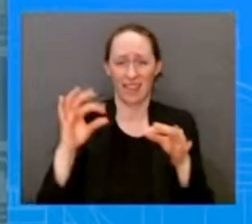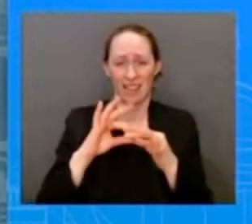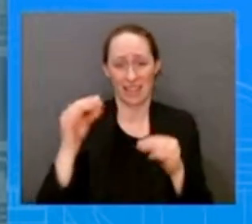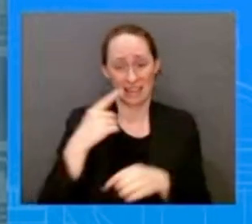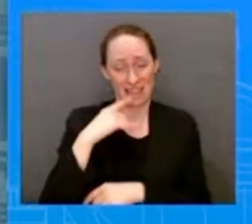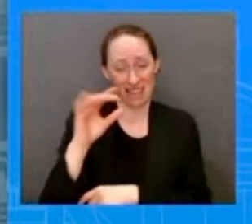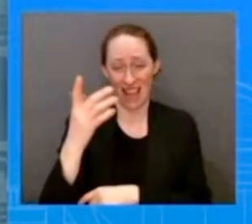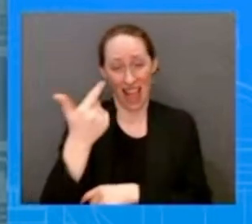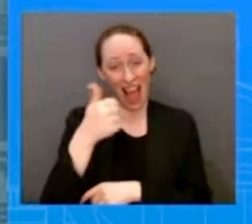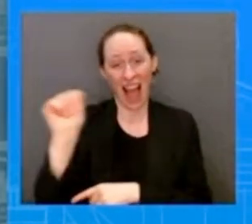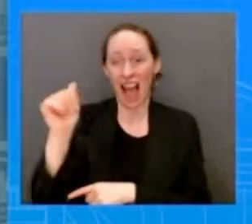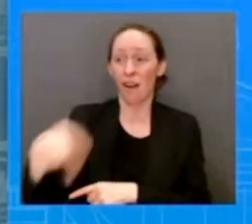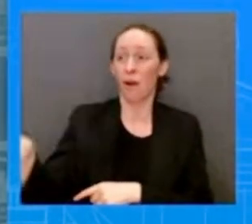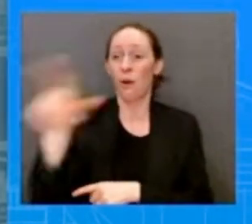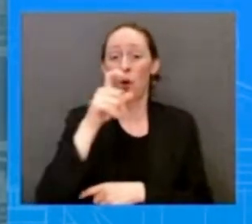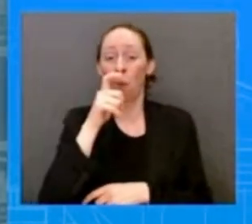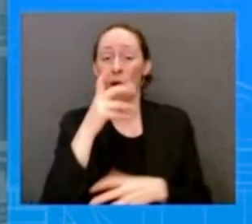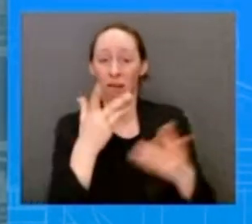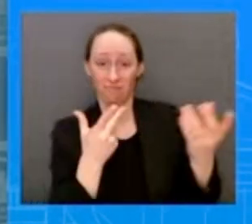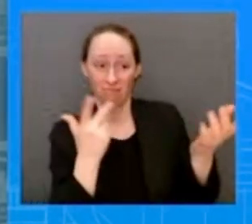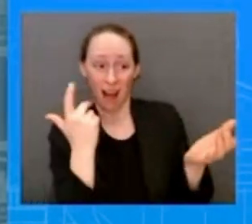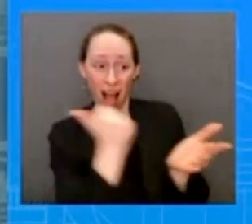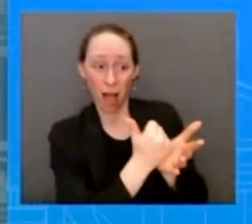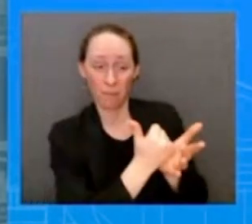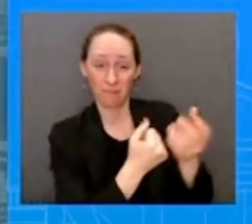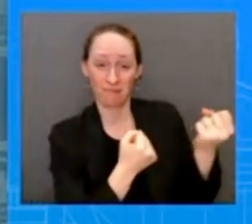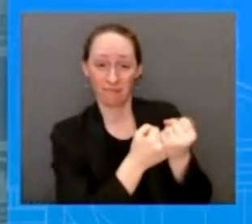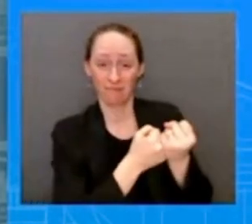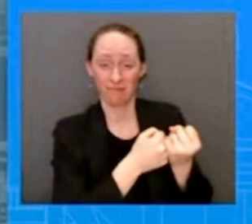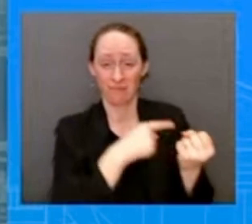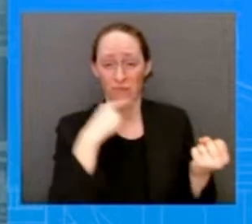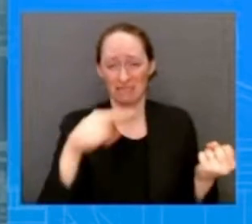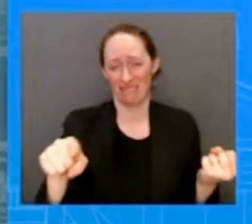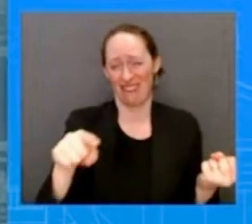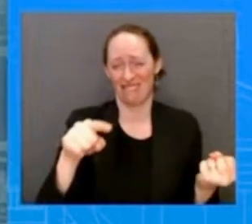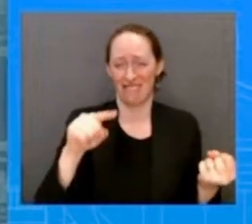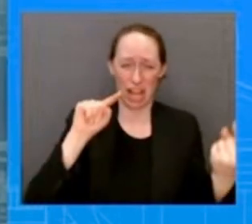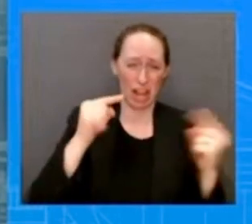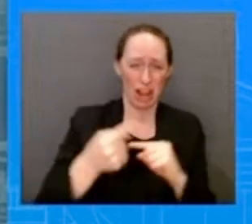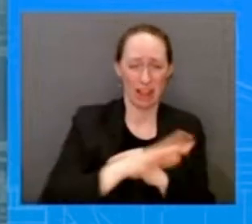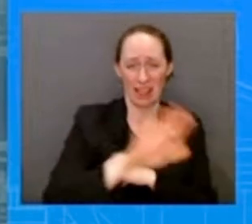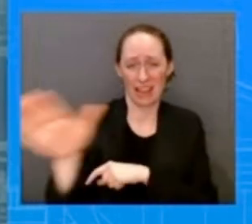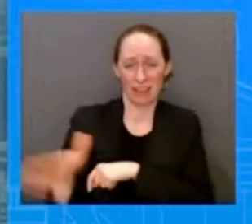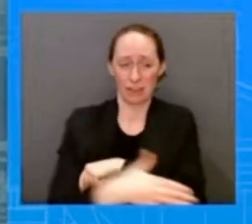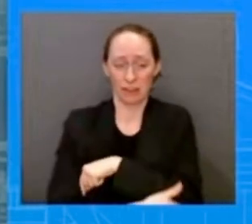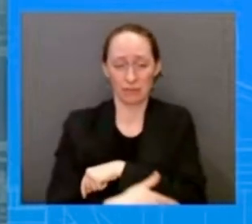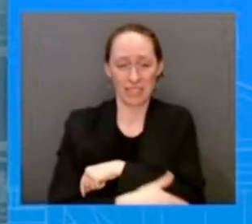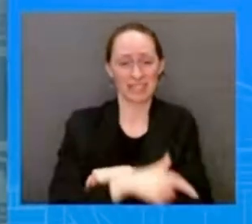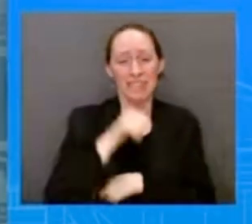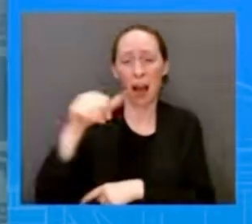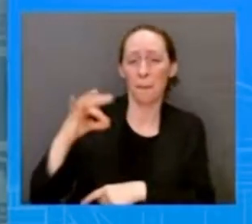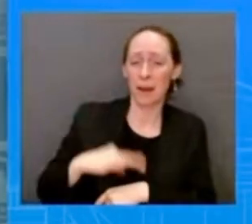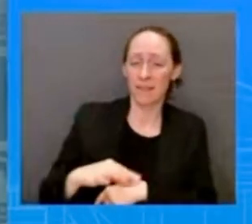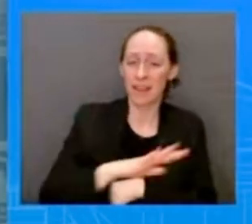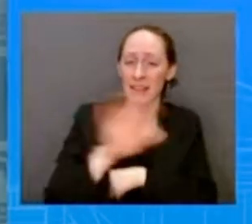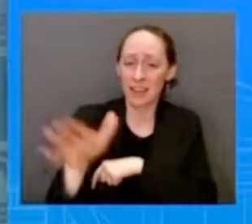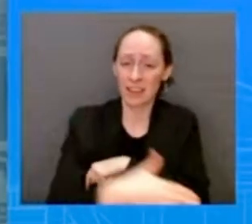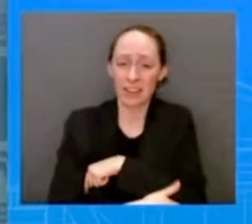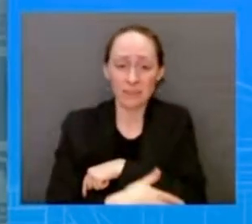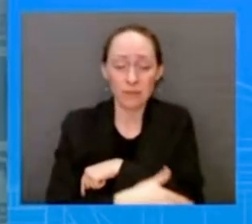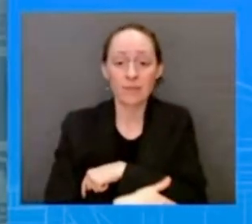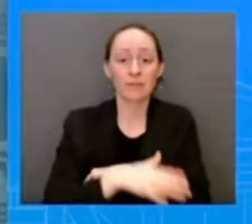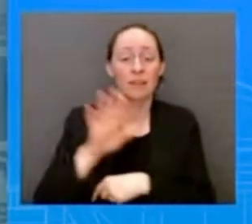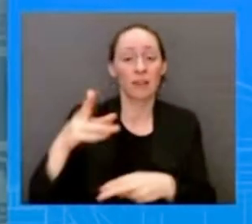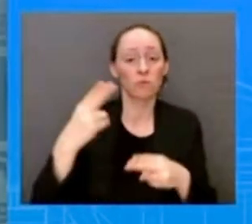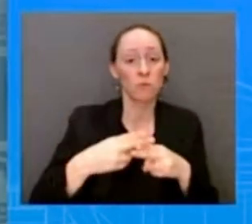the international community, which we know they highly prize. More critically, we don't believe that they should